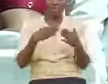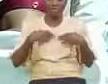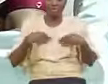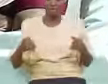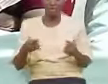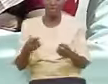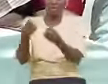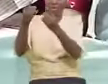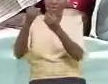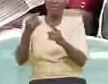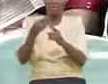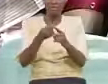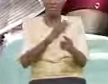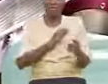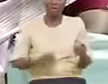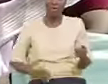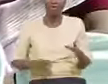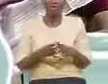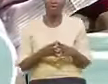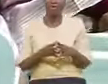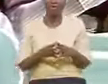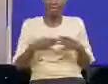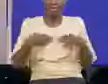Eye doyo po nunyi acho Kristo boye.